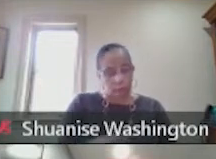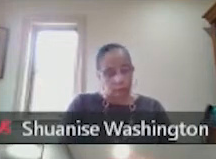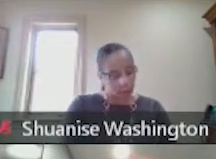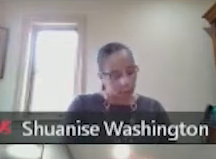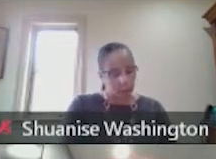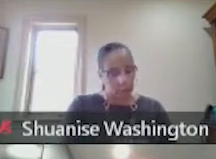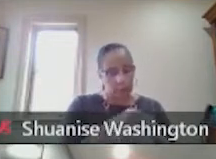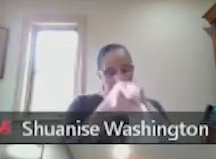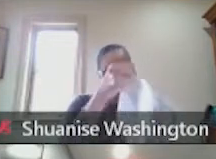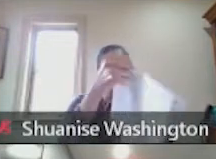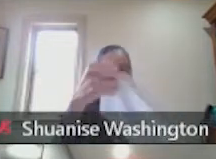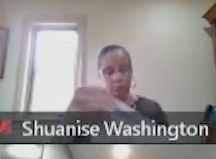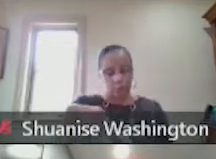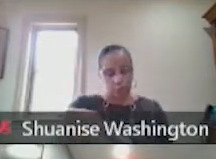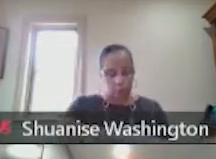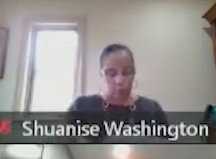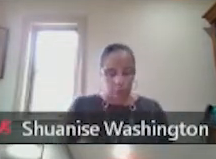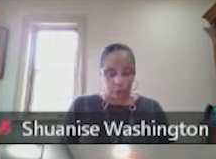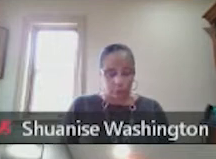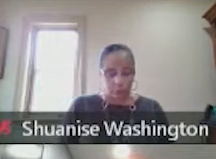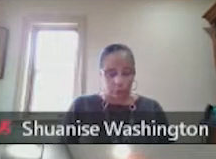Here. Okay, and Lynn Brooks?